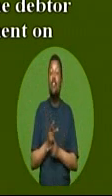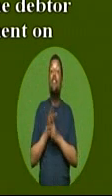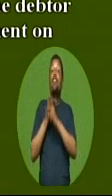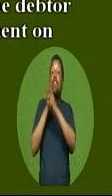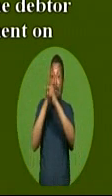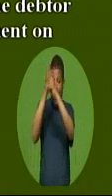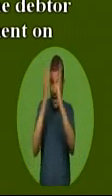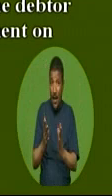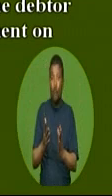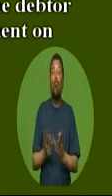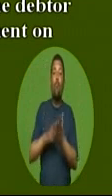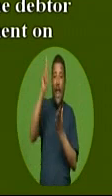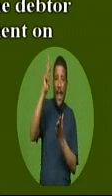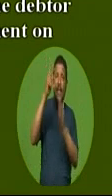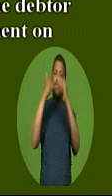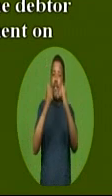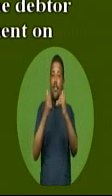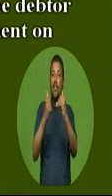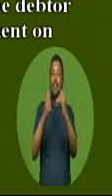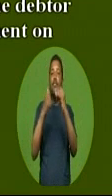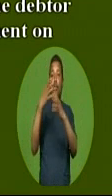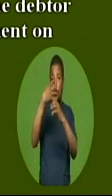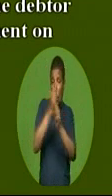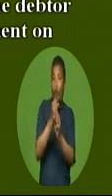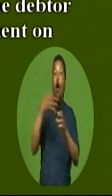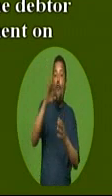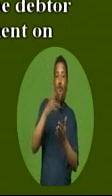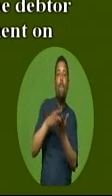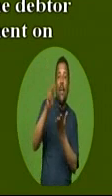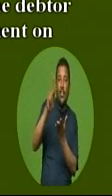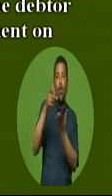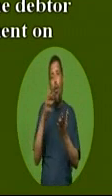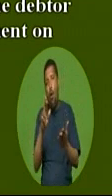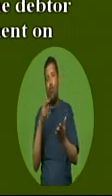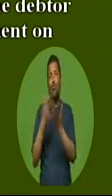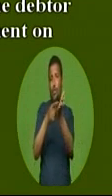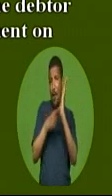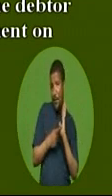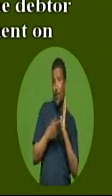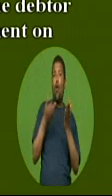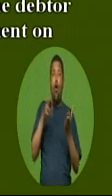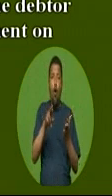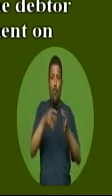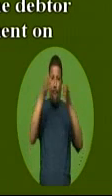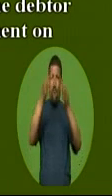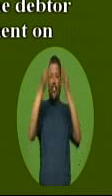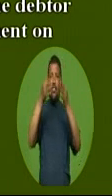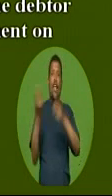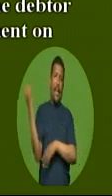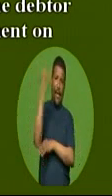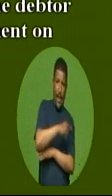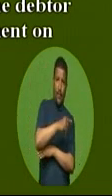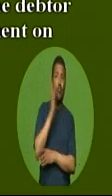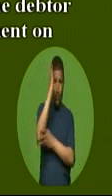to pay a certain sum of money either on demand or at a fixed date in